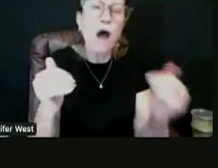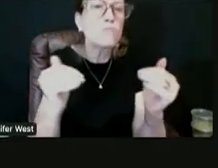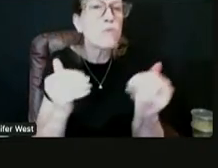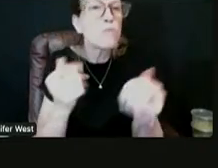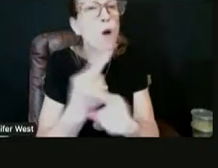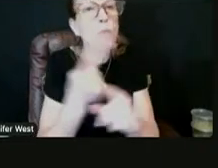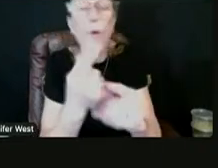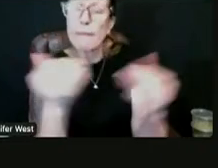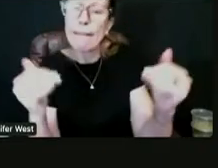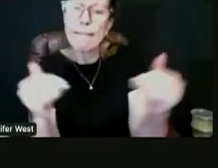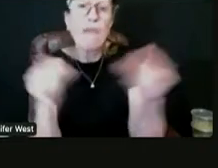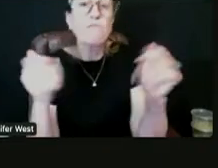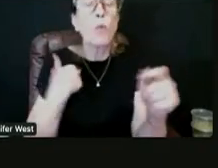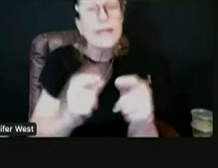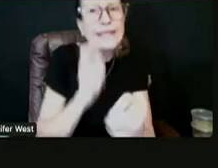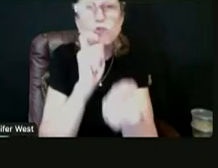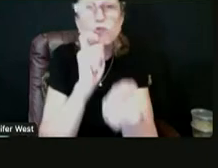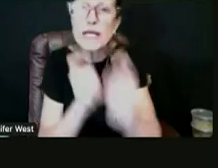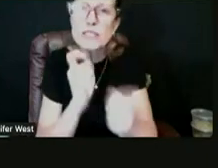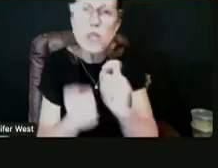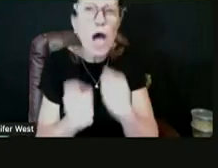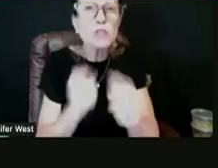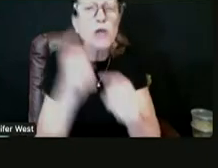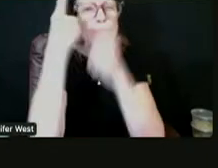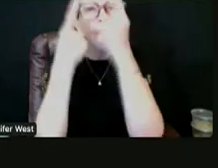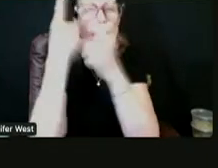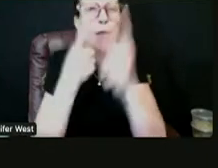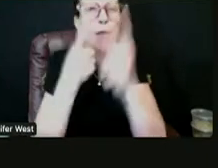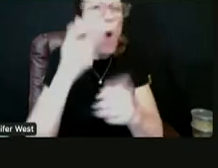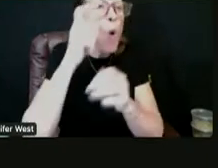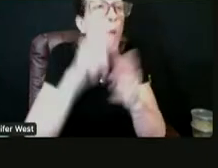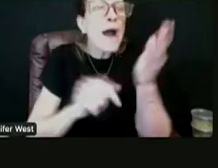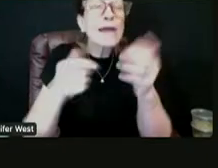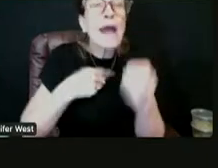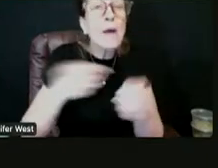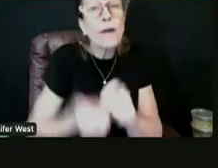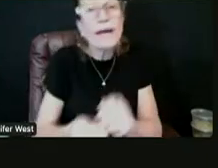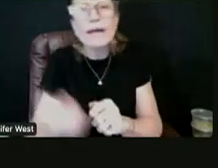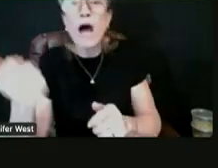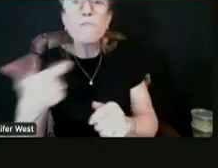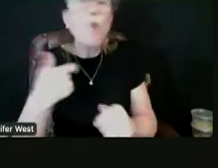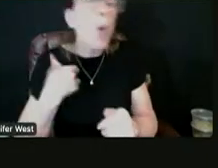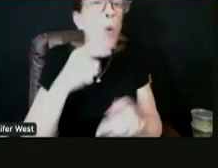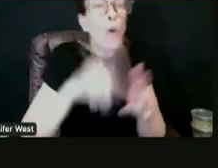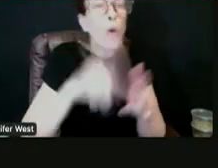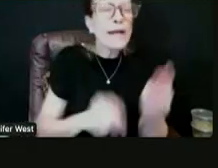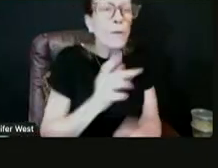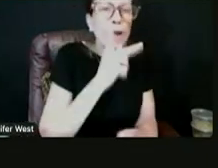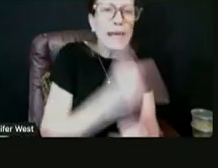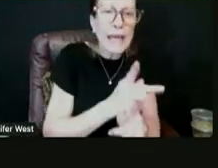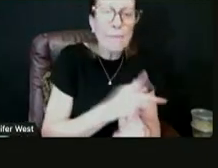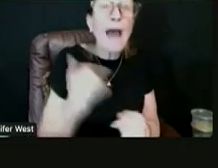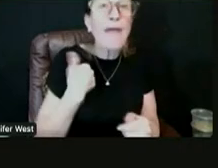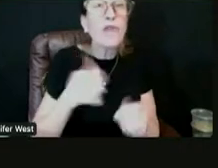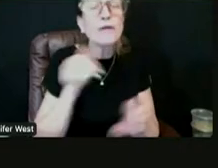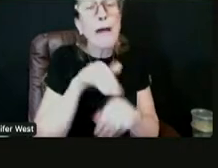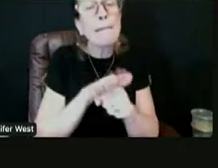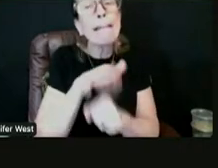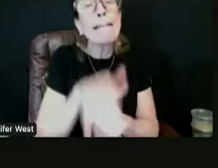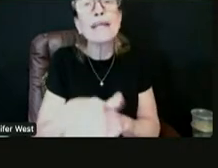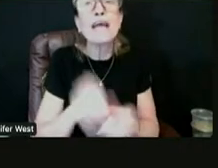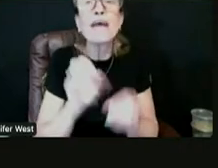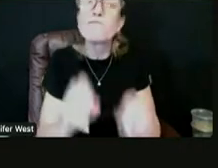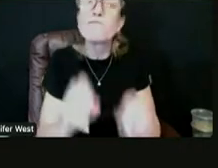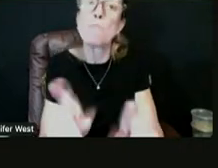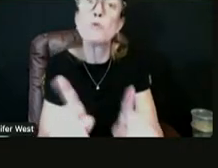to go back and make adjustments and figure out what can we do without. And so embedded along the way, I'm going to say there's plenty of opportunity to have